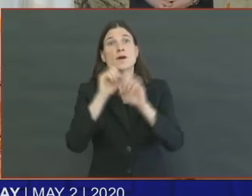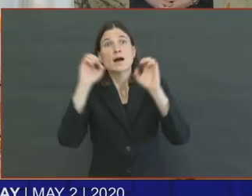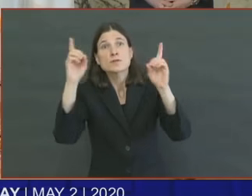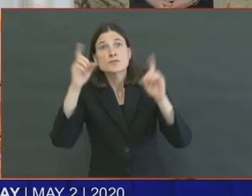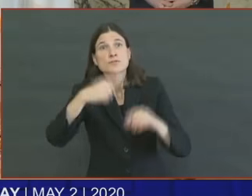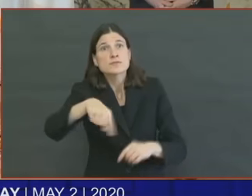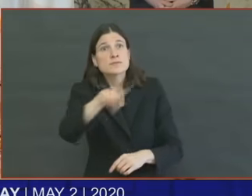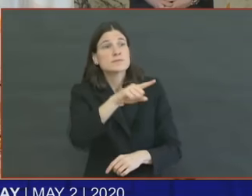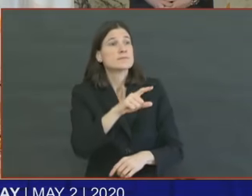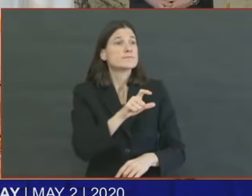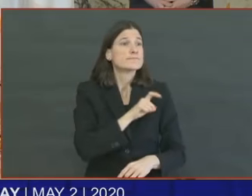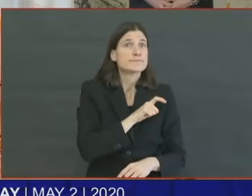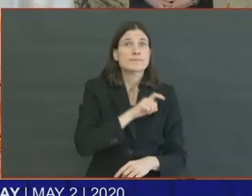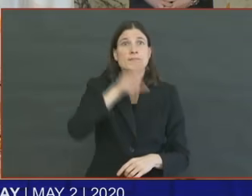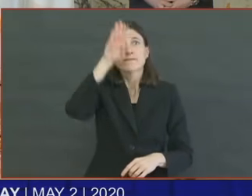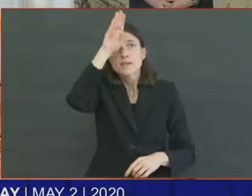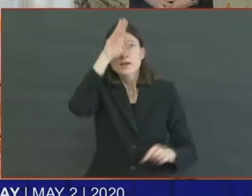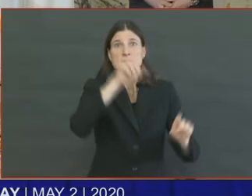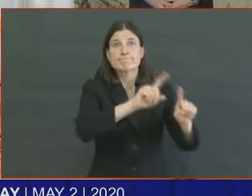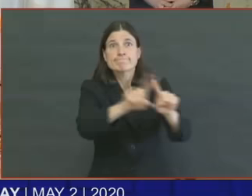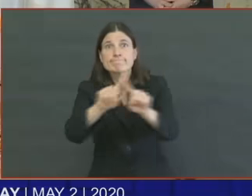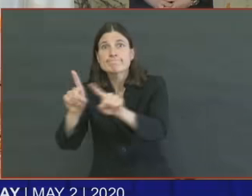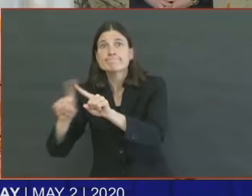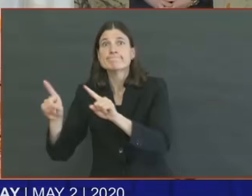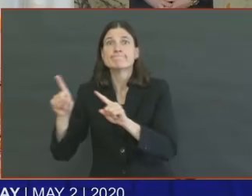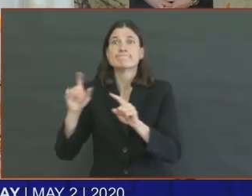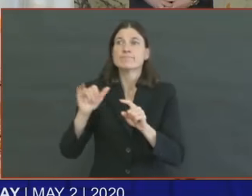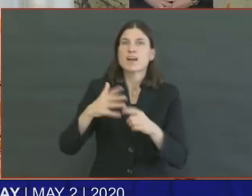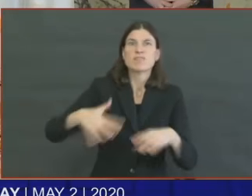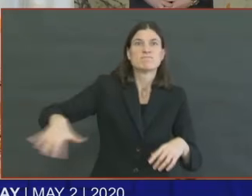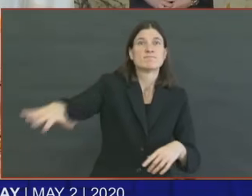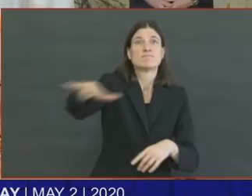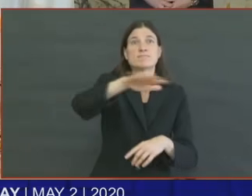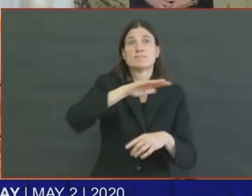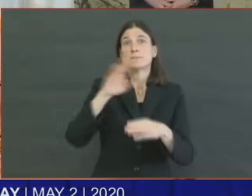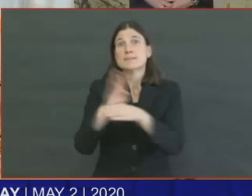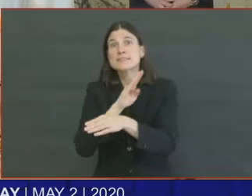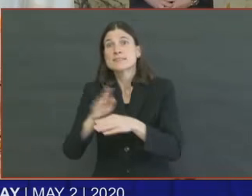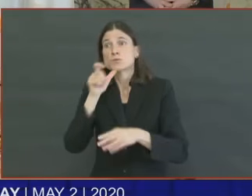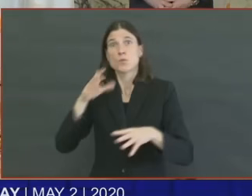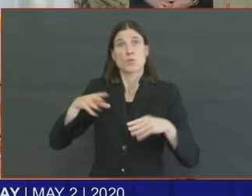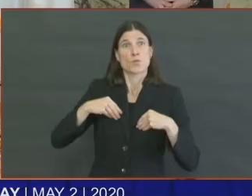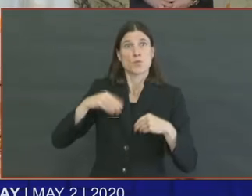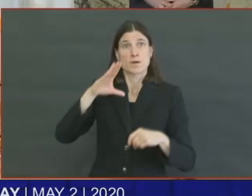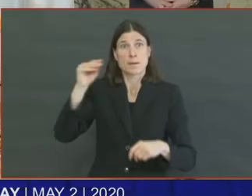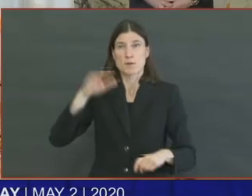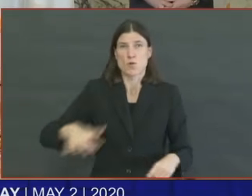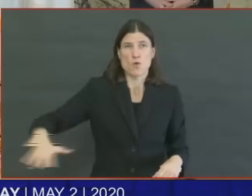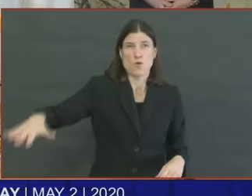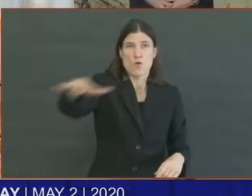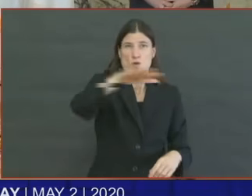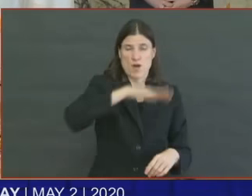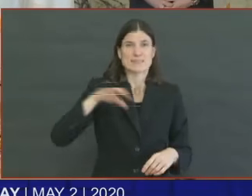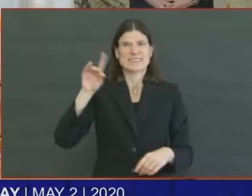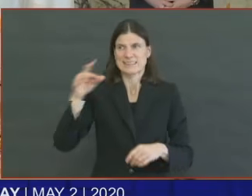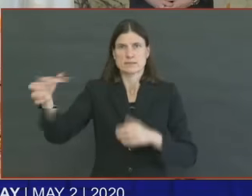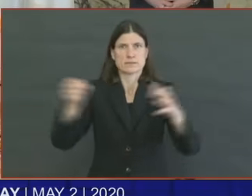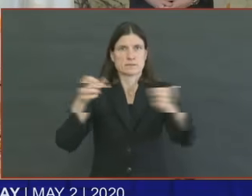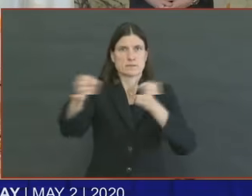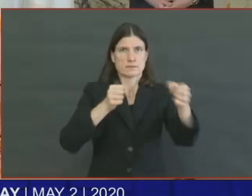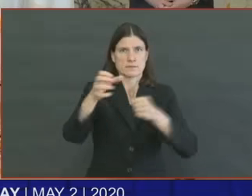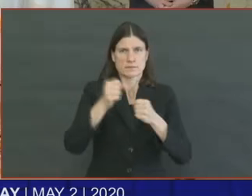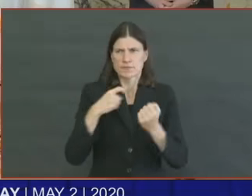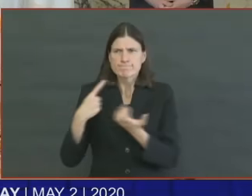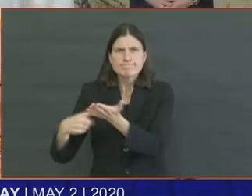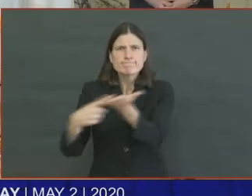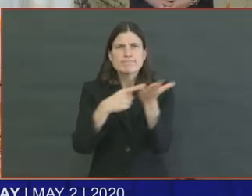professionals, business owners, and so many other people. Coming together like this to keep Rhode Island on